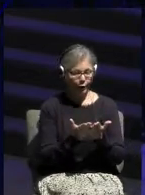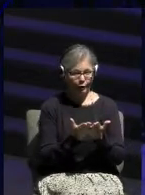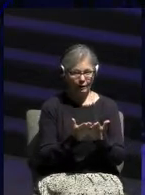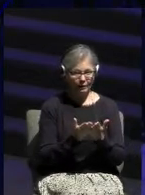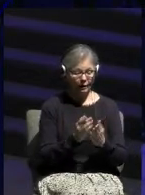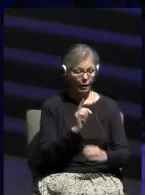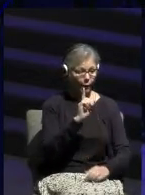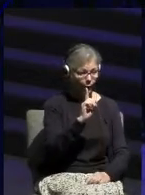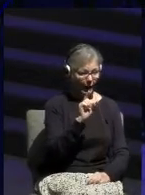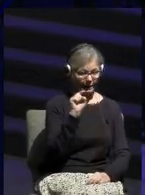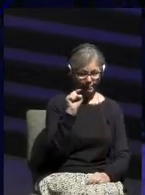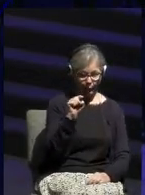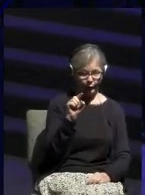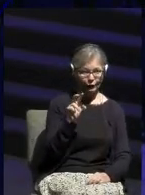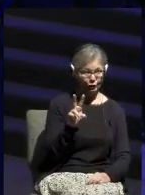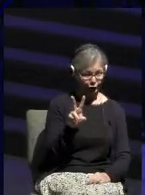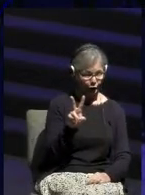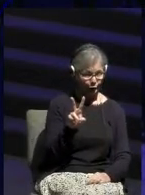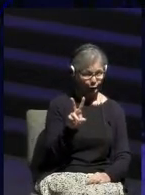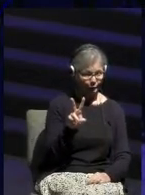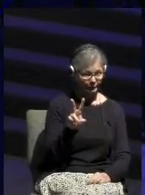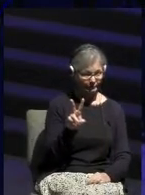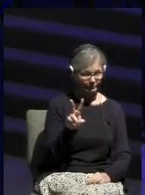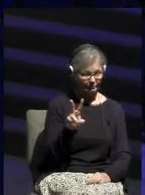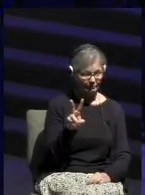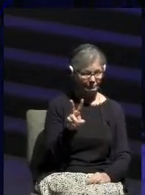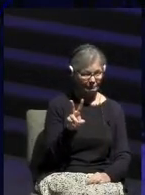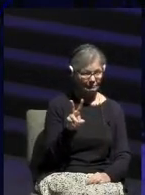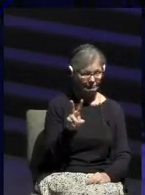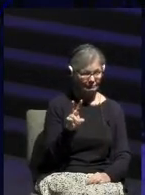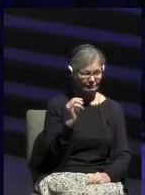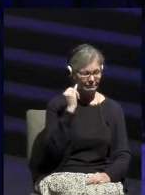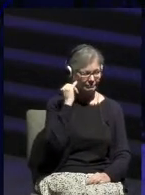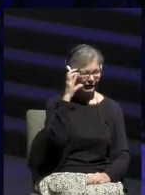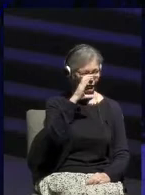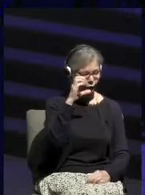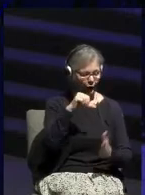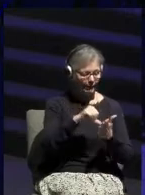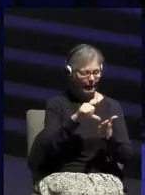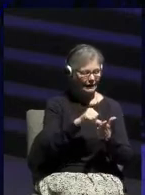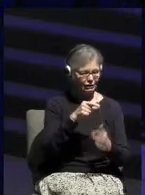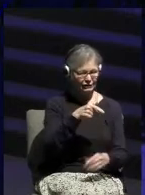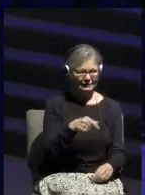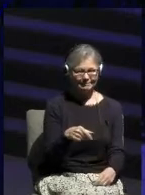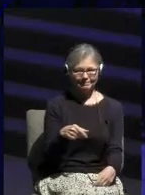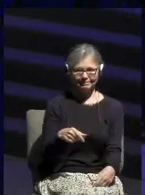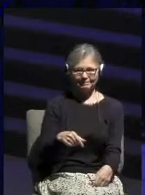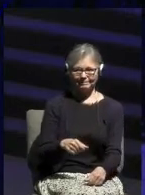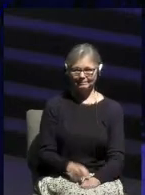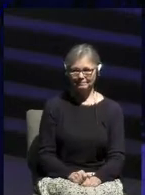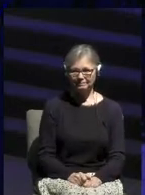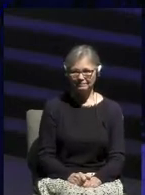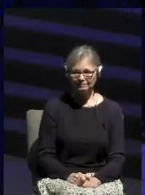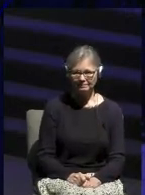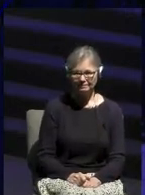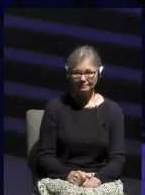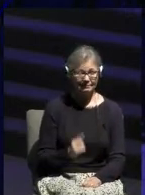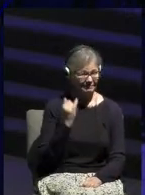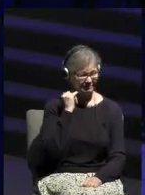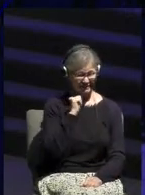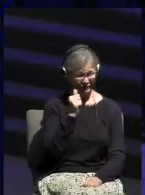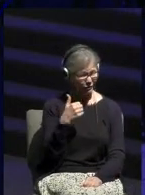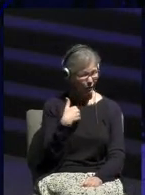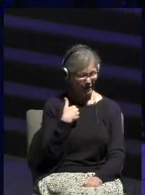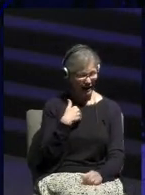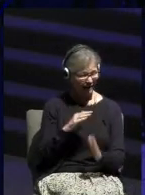Turn your neighbor and say 1.2 if you're looking at the pages. Yes, looking at the pages. If you do not have a